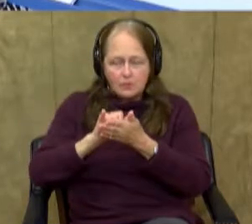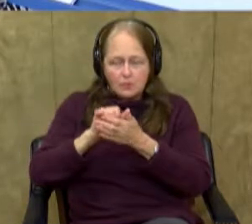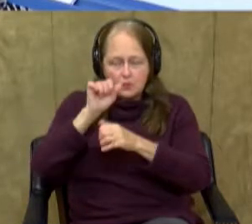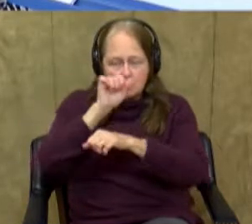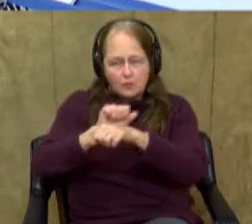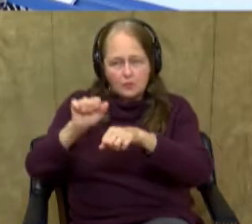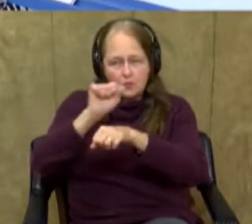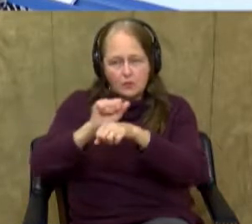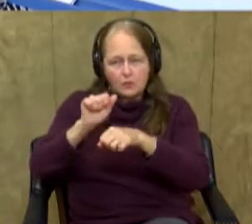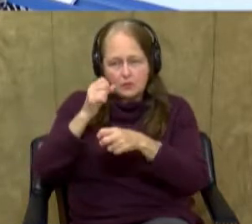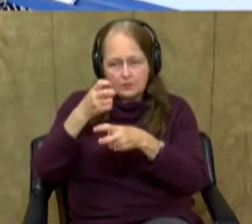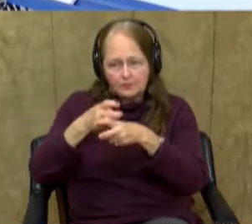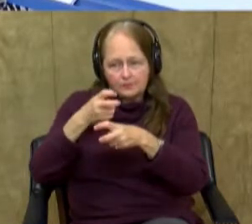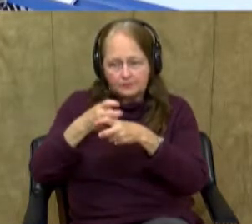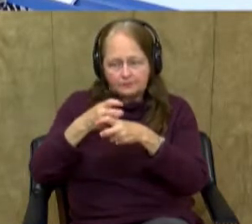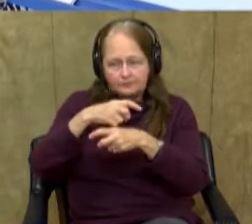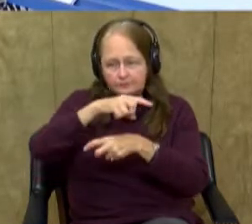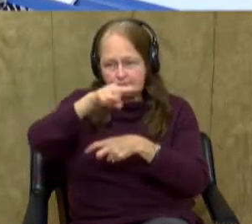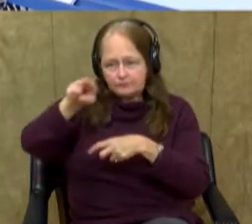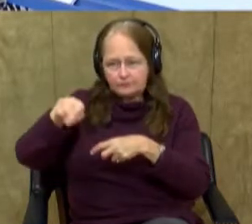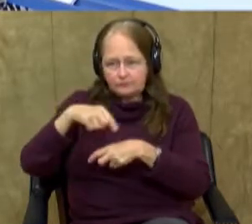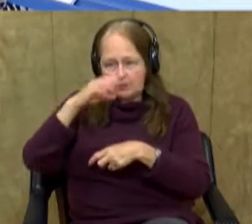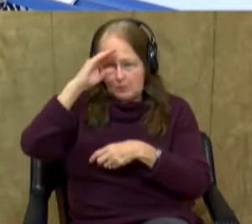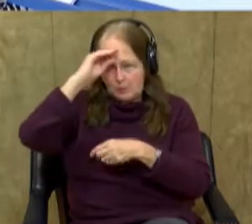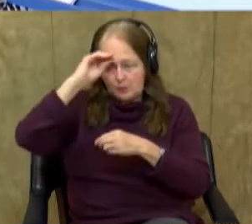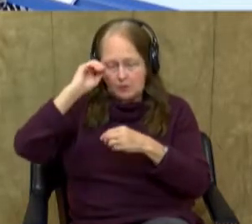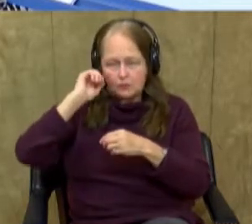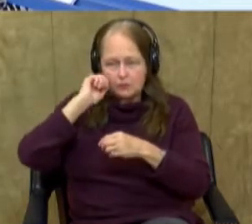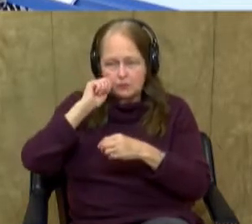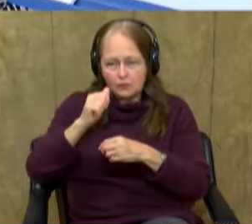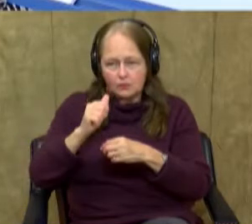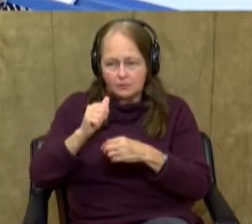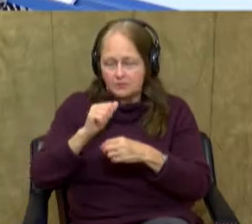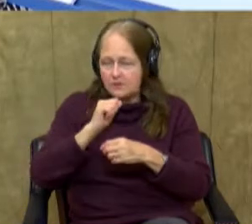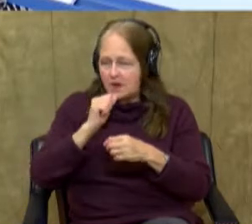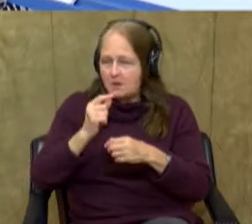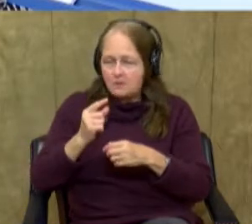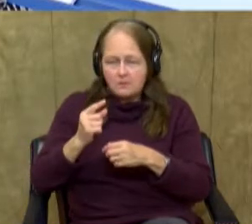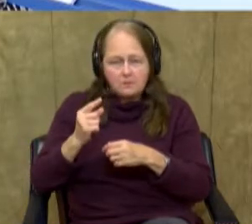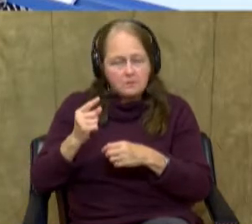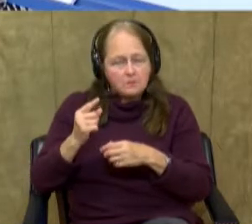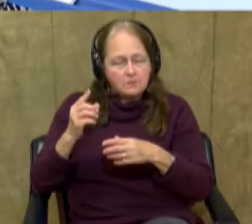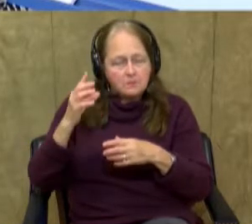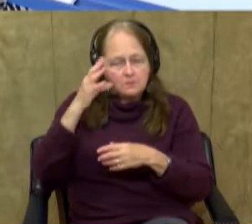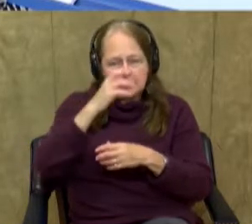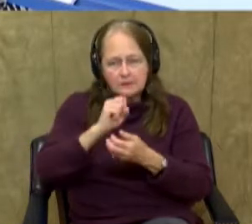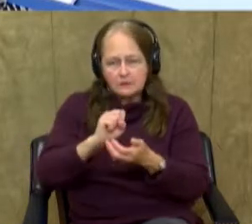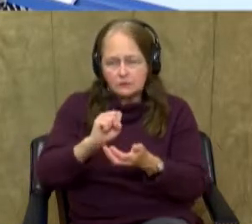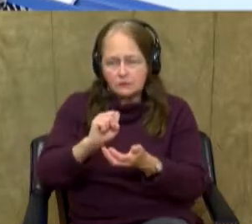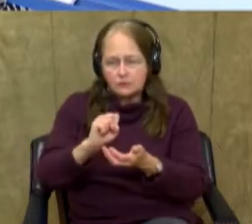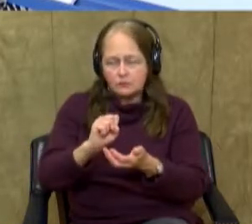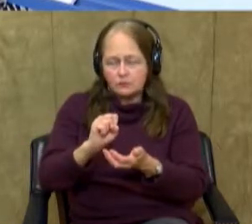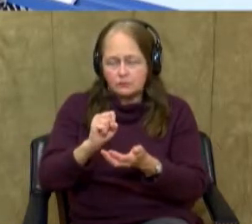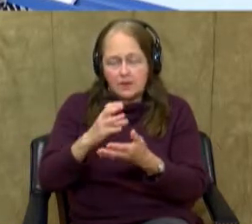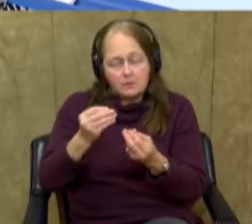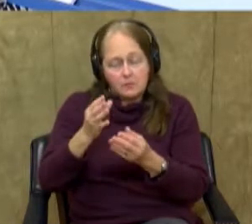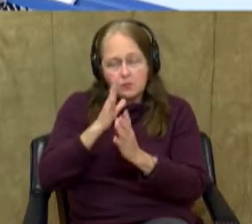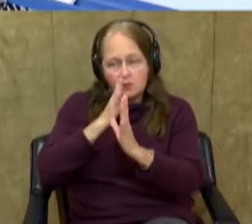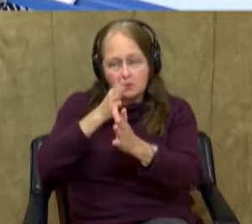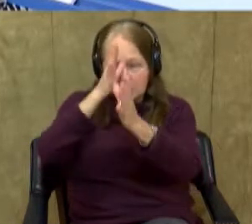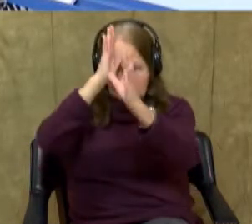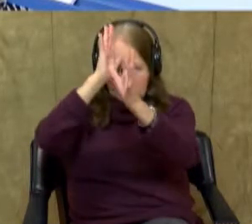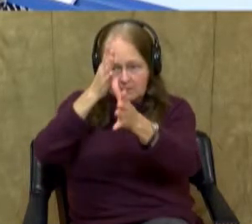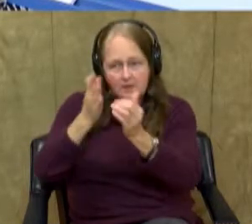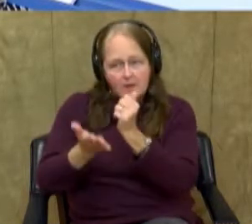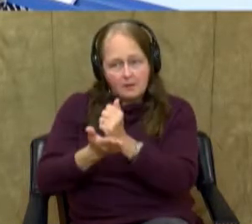working really hard to make sure our boys and girls aren't missing a thing. we also have some grandparents out there that are helping